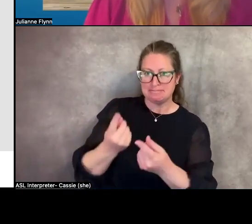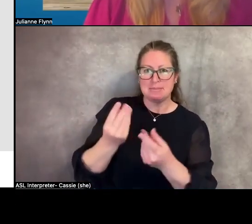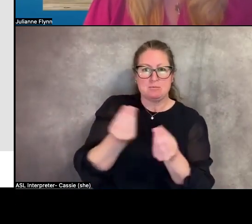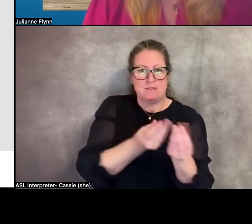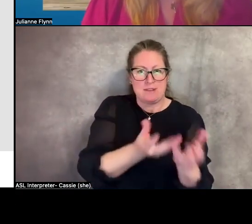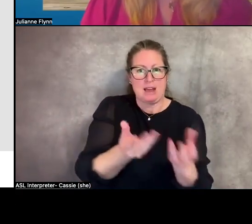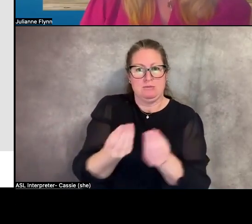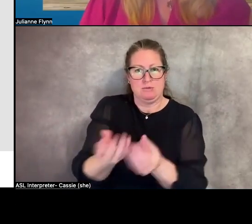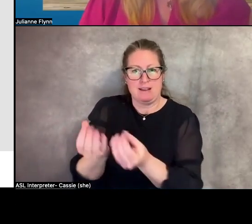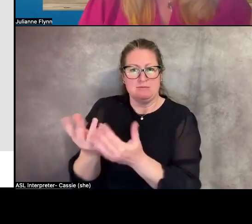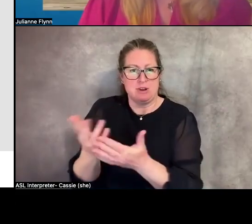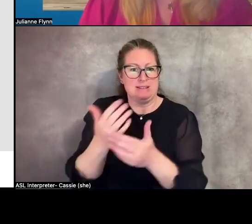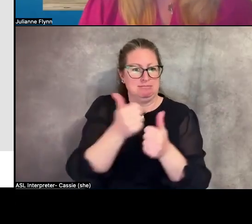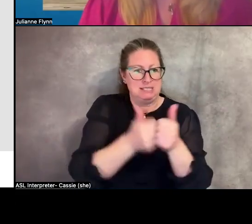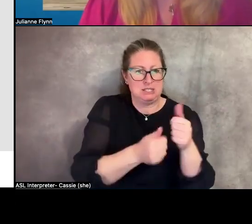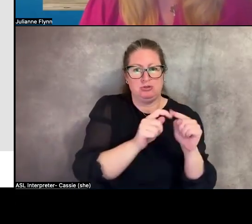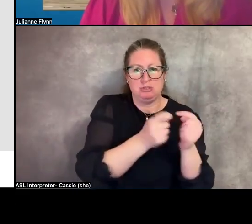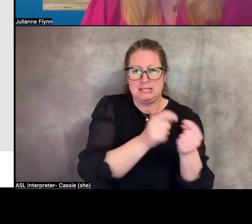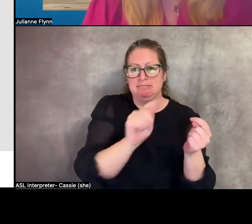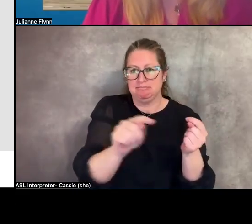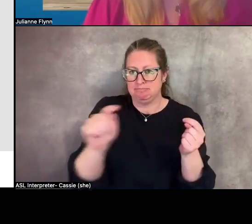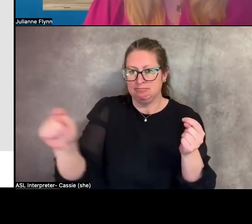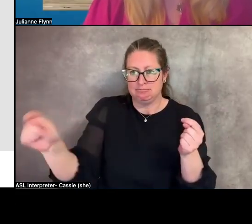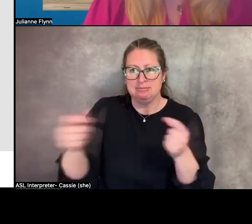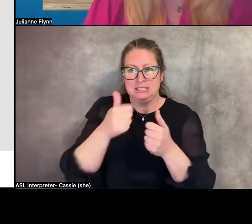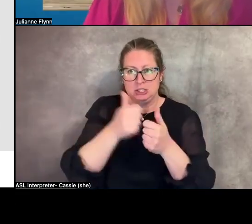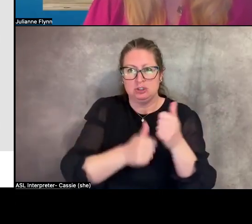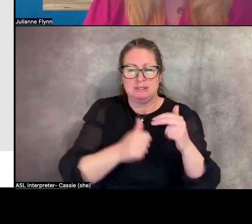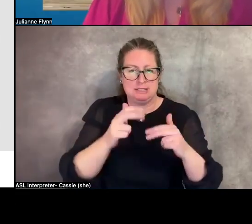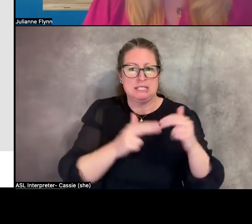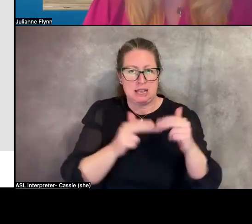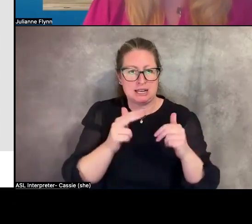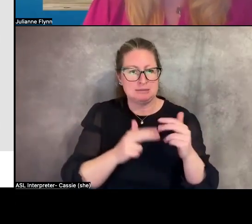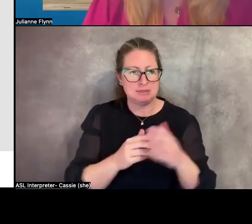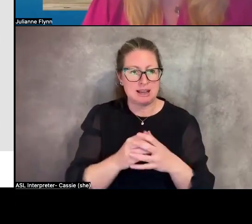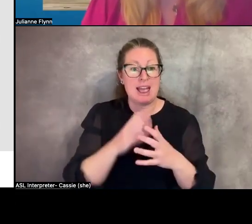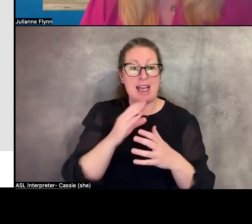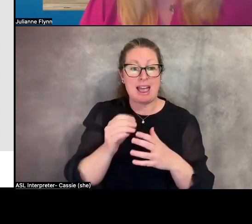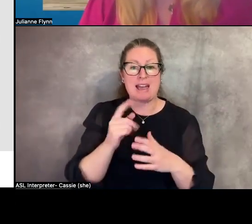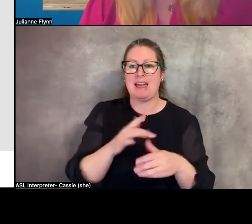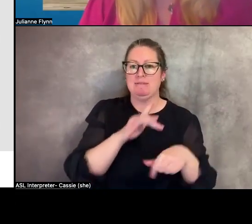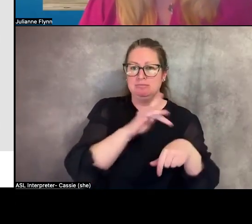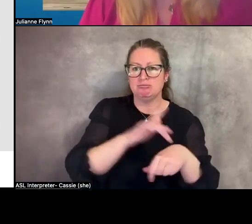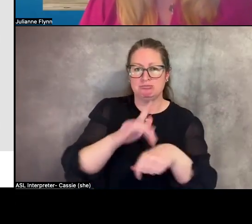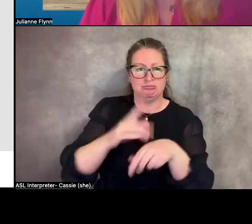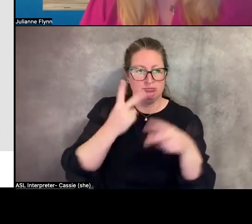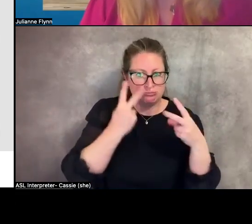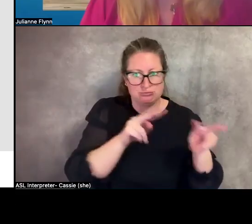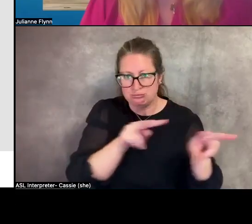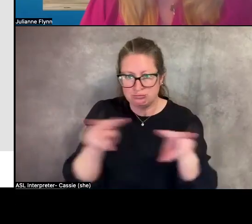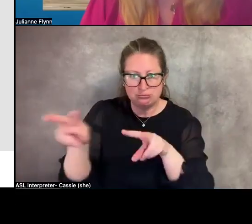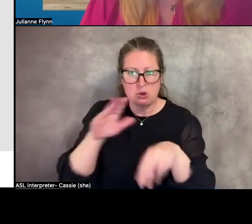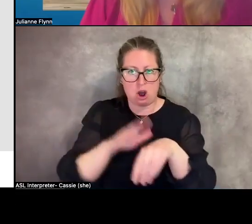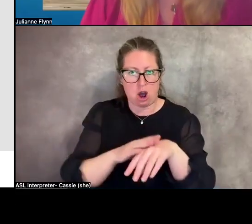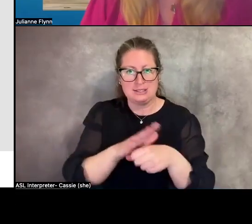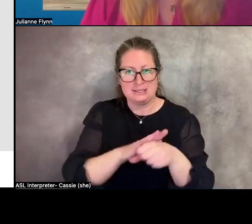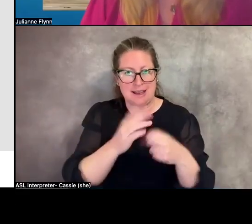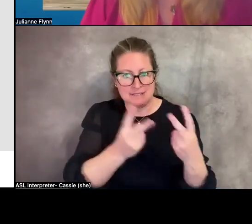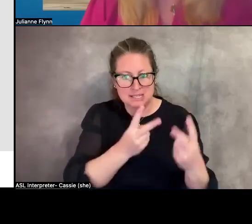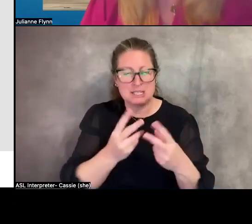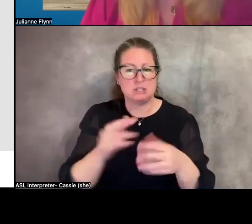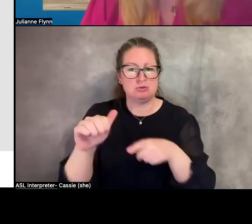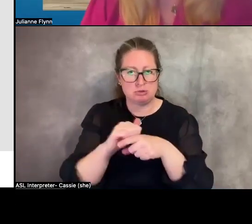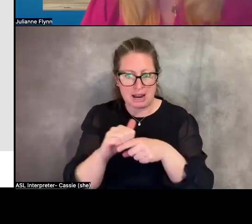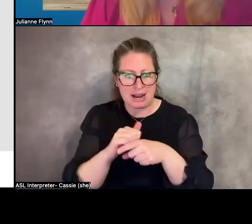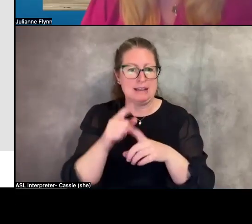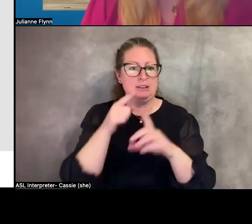each implementation team at each facility, as well as site visits, on-site training targeting DBT